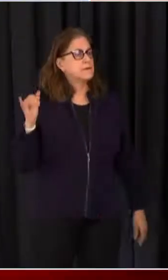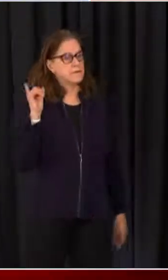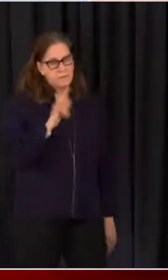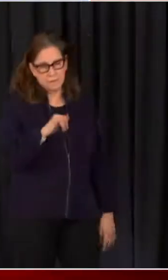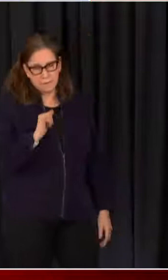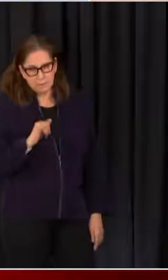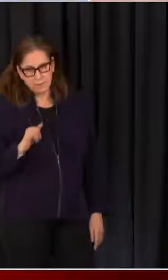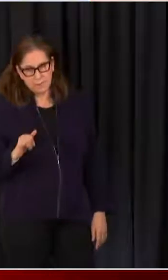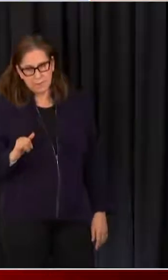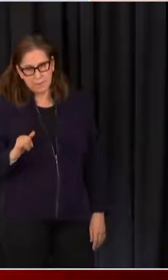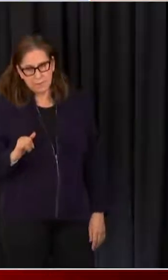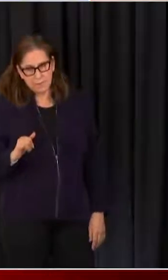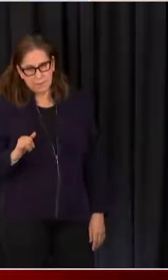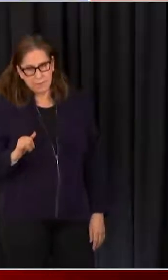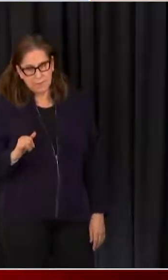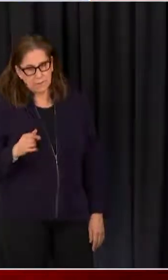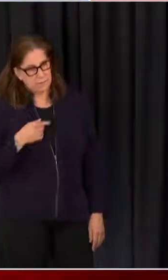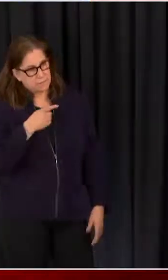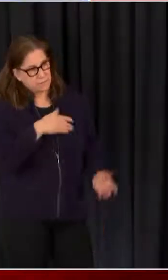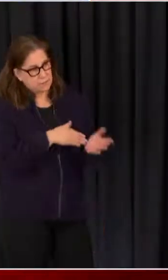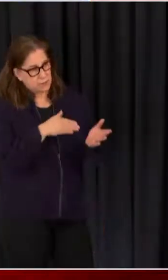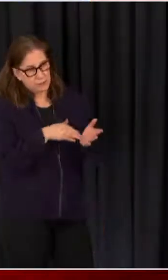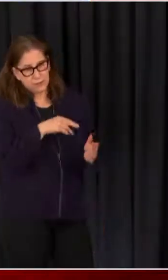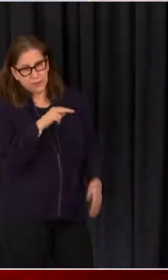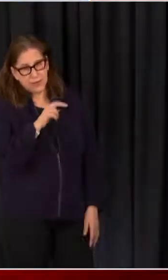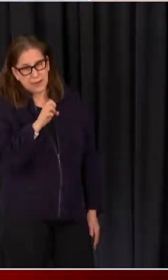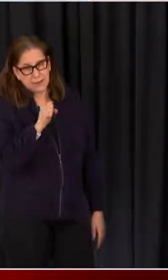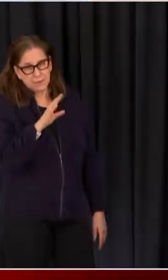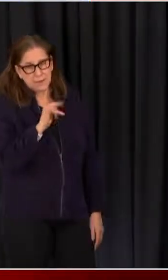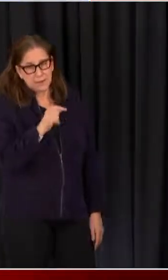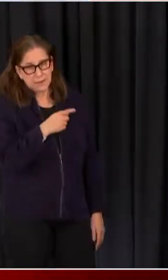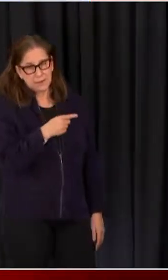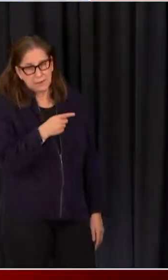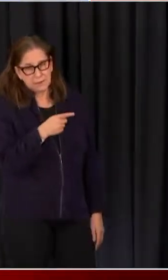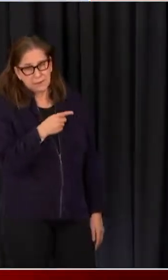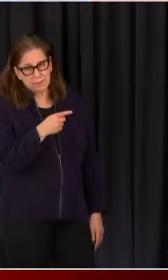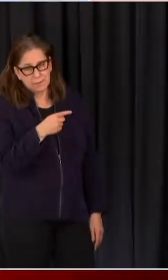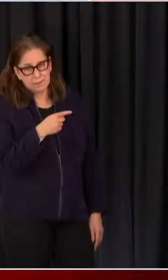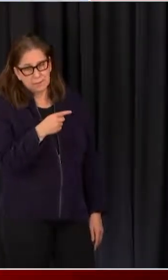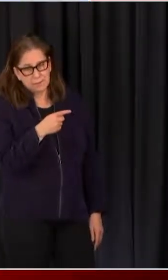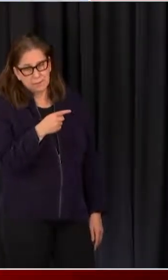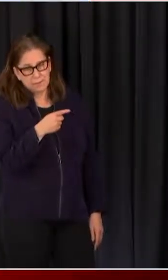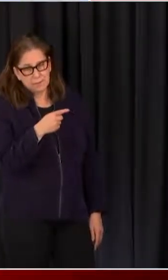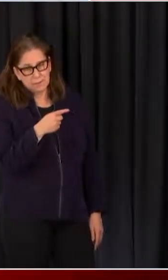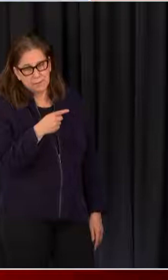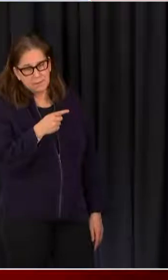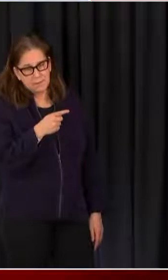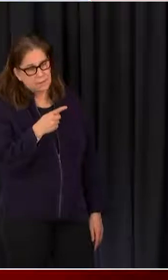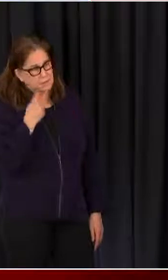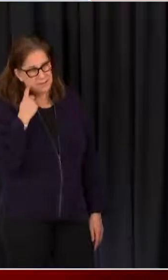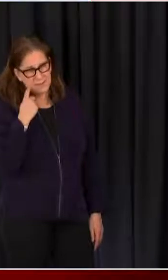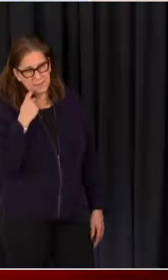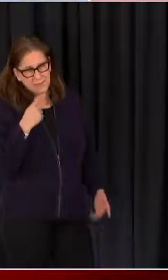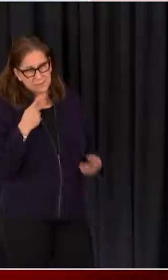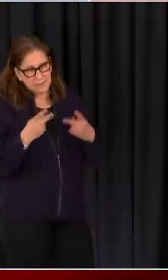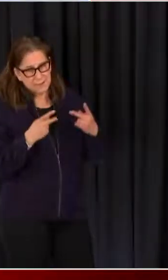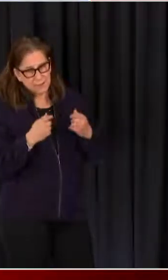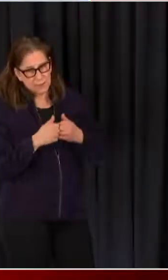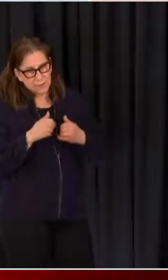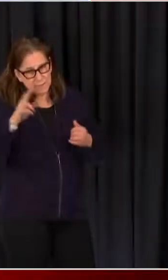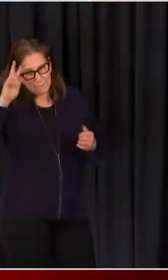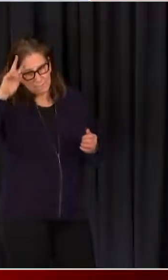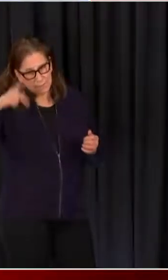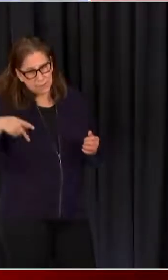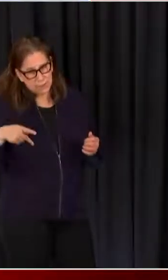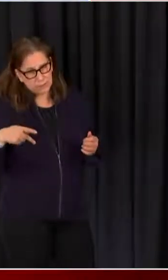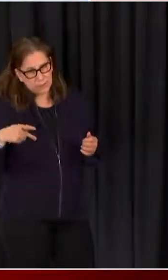Vice President Harris? Can you tell us if you just now complained about the, wanting more doses from the federal government.